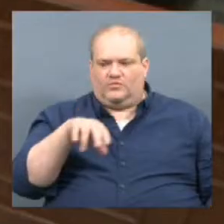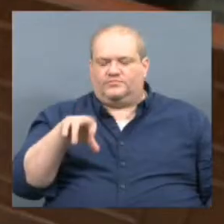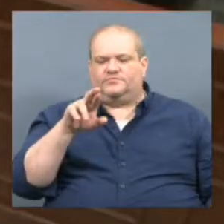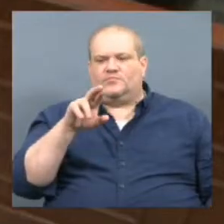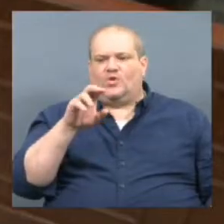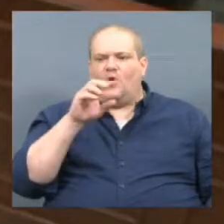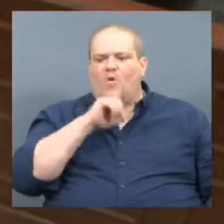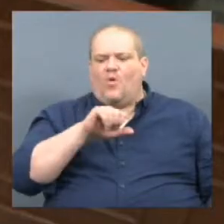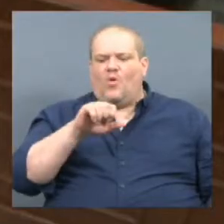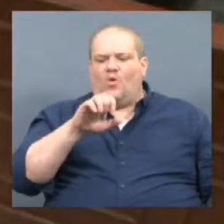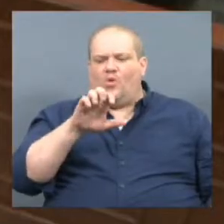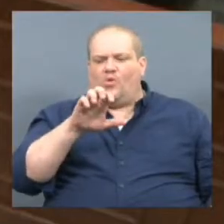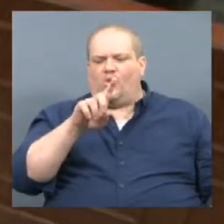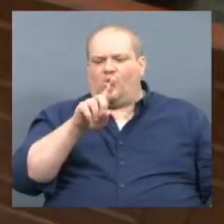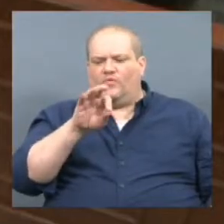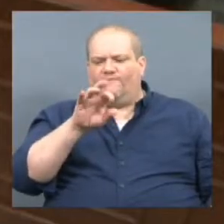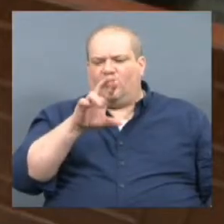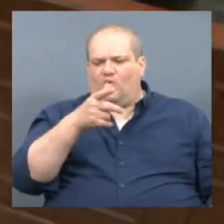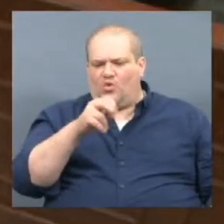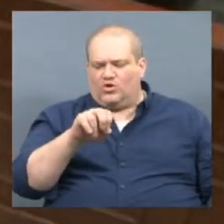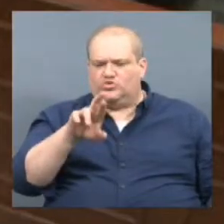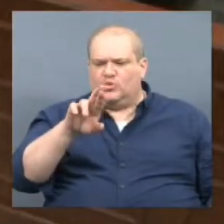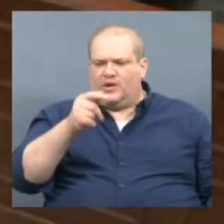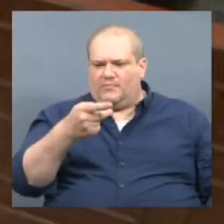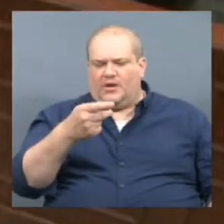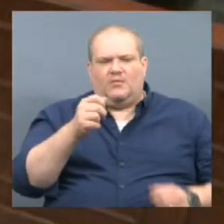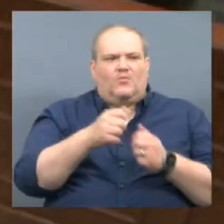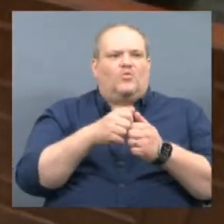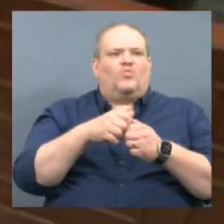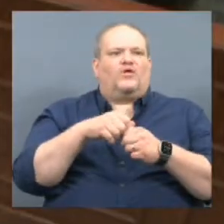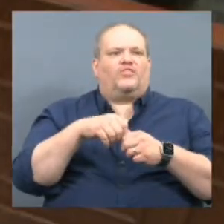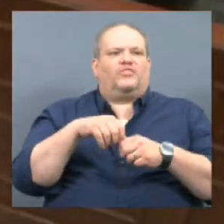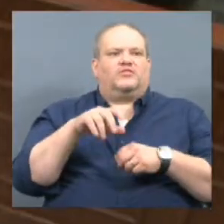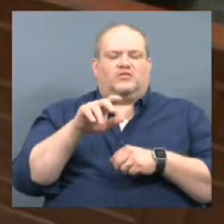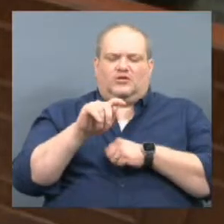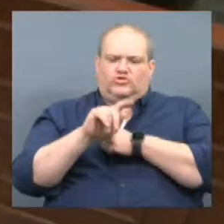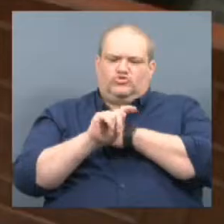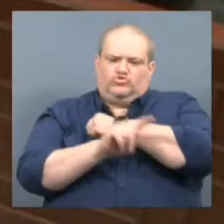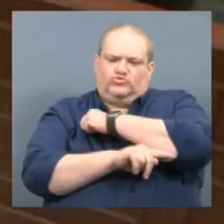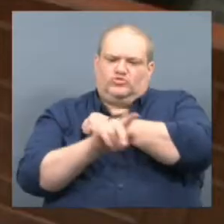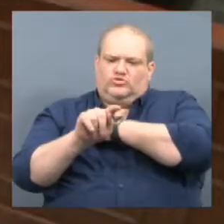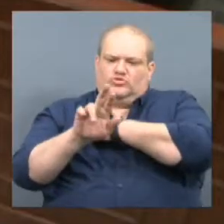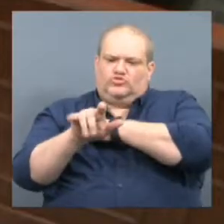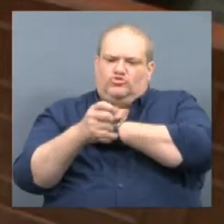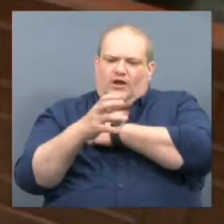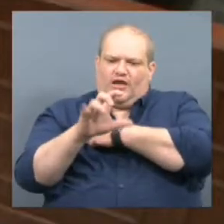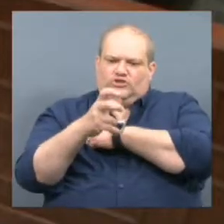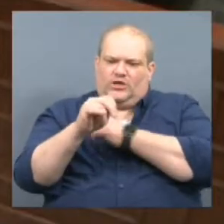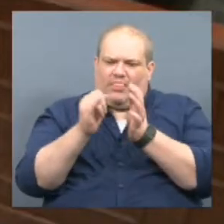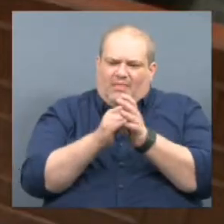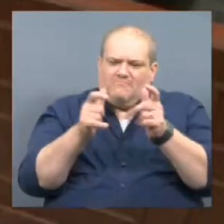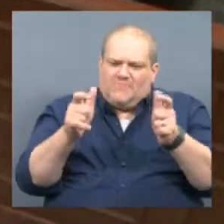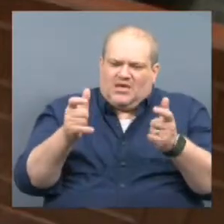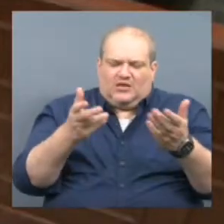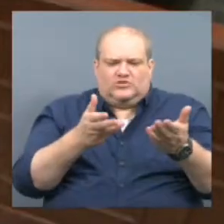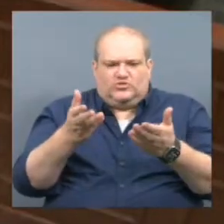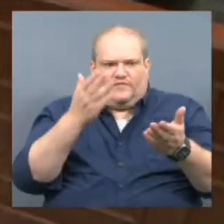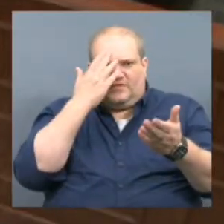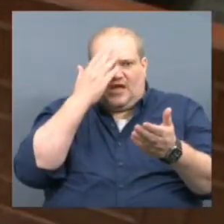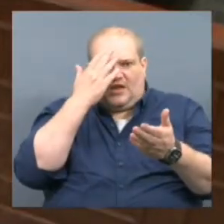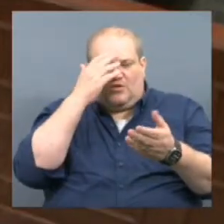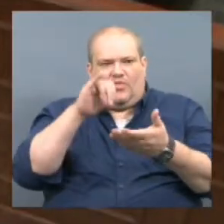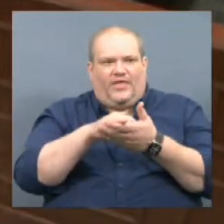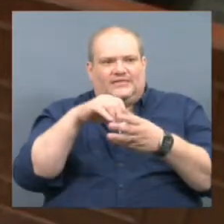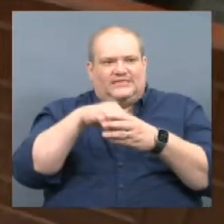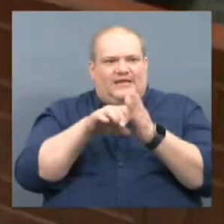see the trash thrown out. So I think in terms of trash cans, that would be a big service, and I know those are marked in